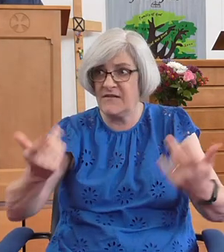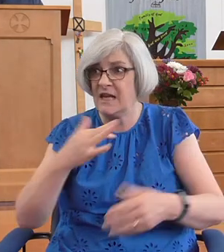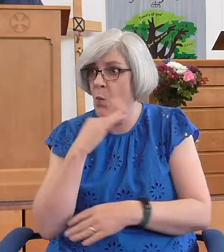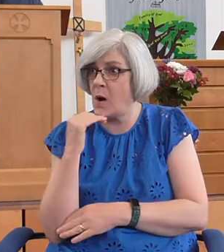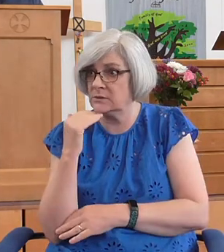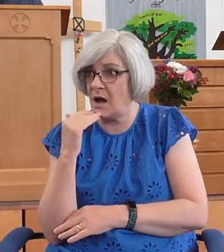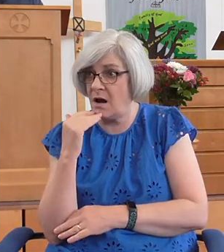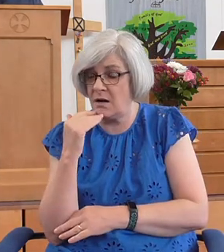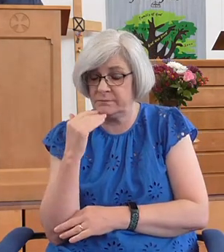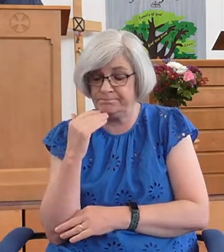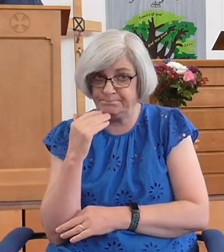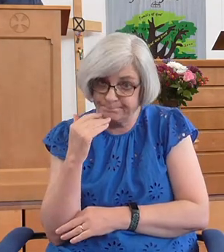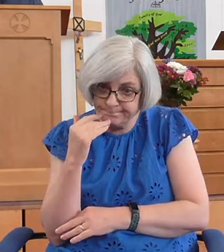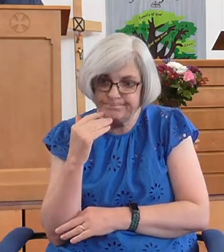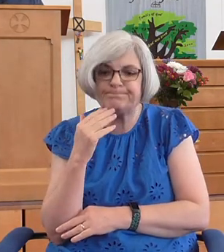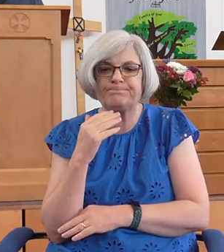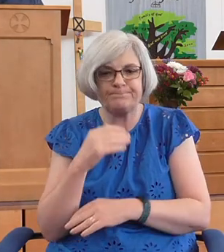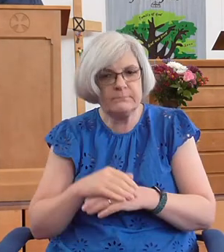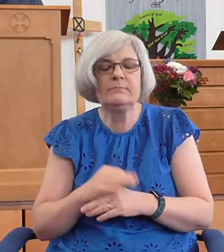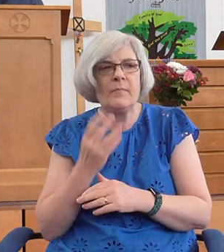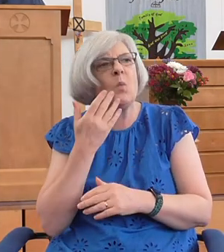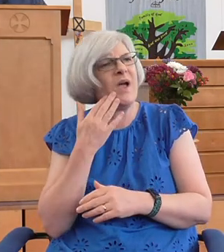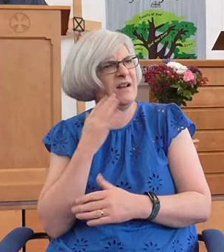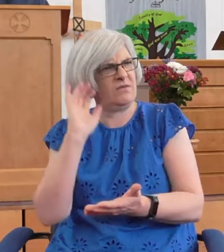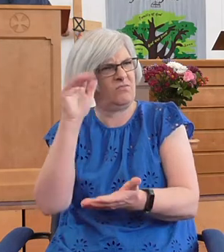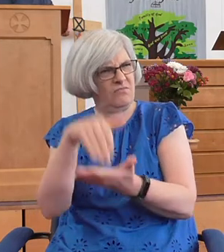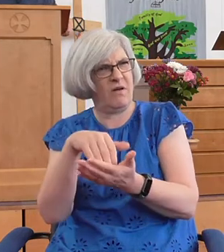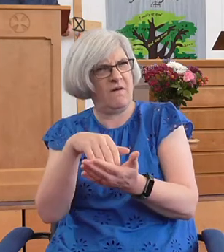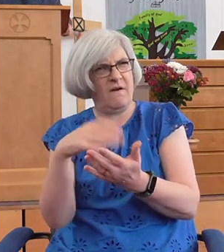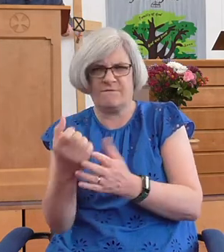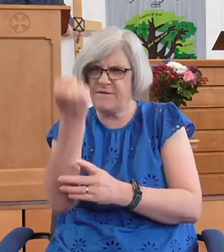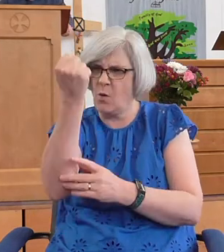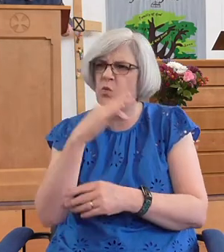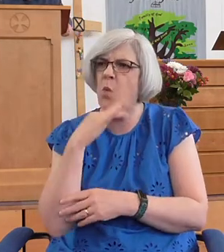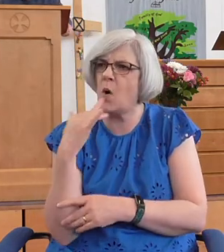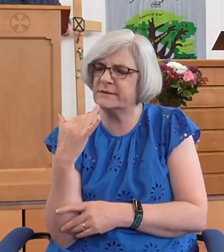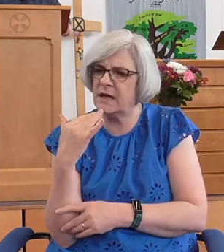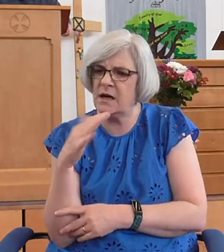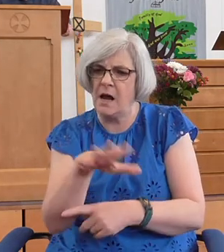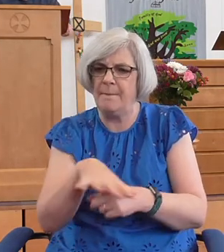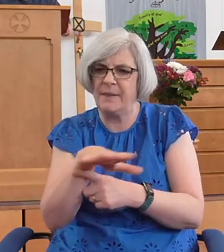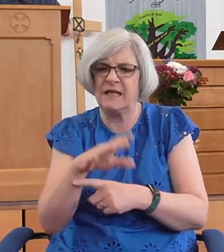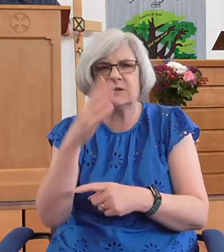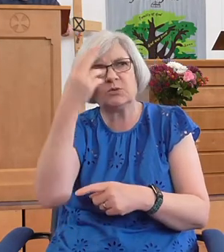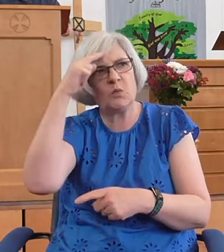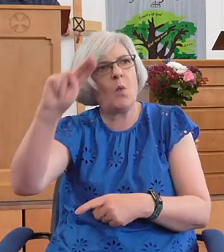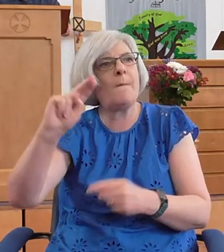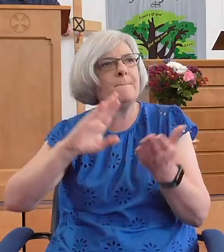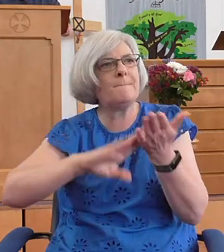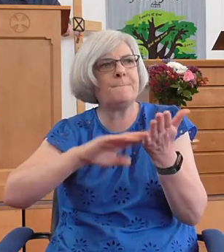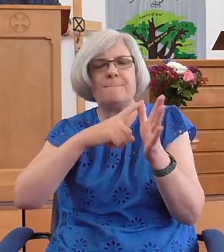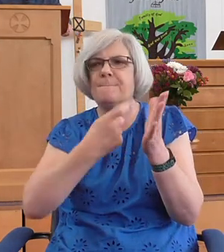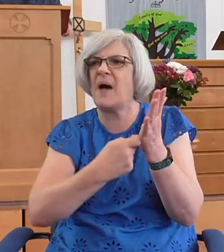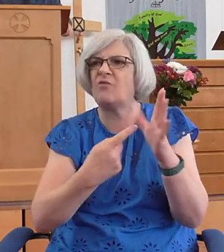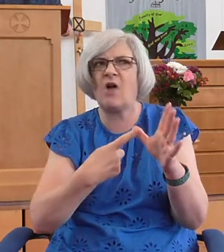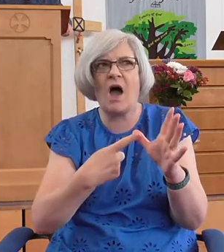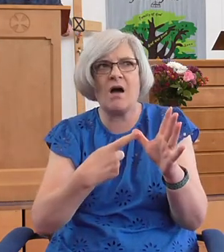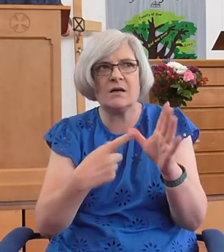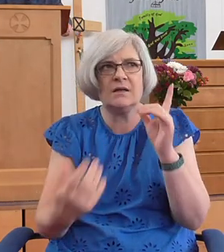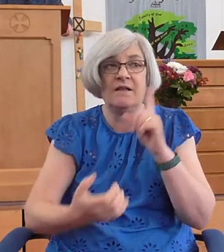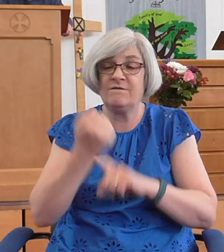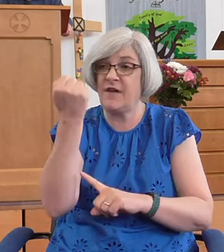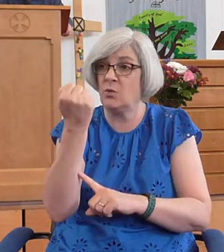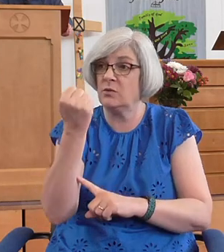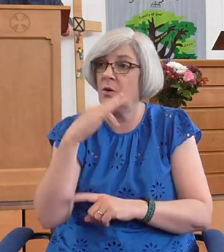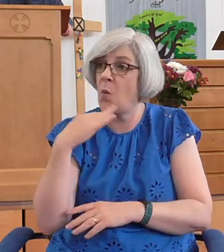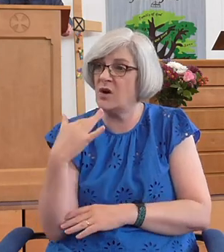water. And when they did, at a place called Mara, they found the water